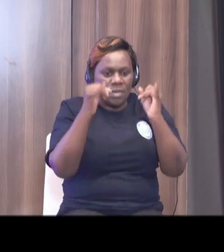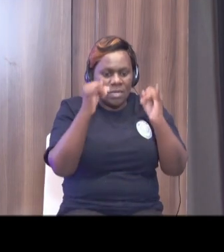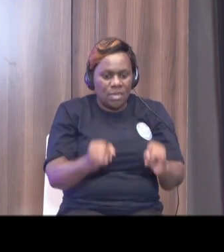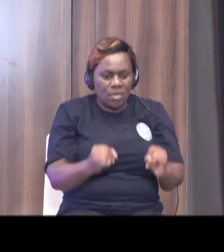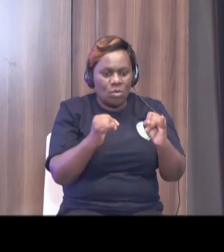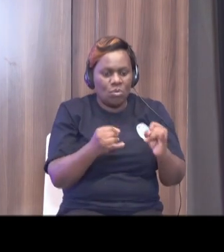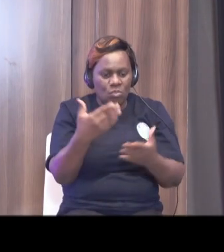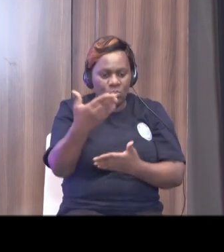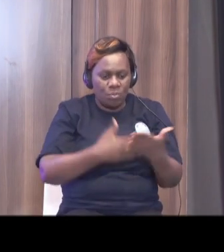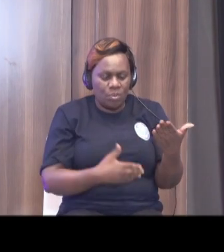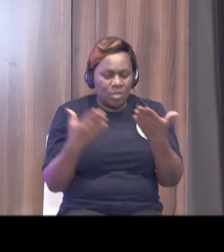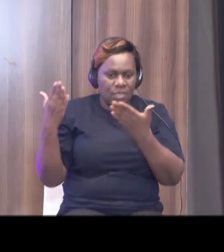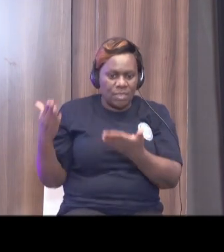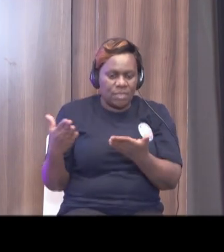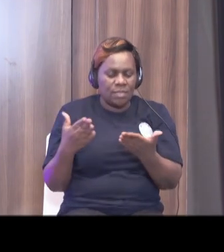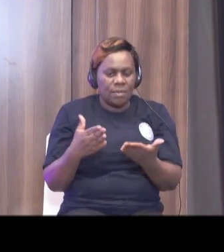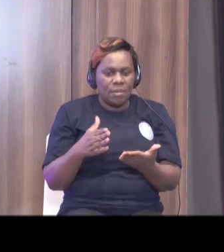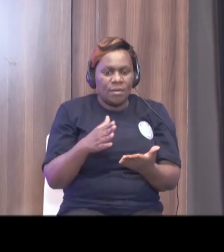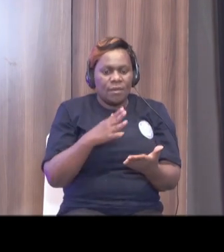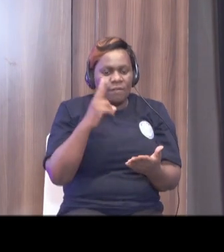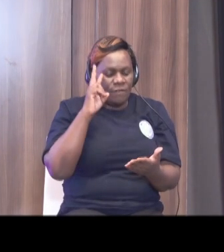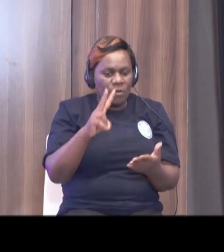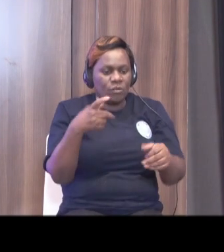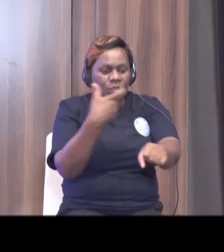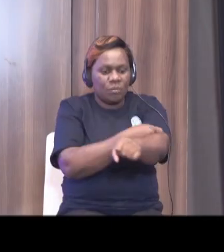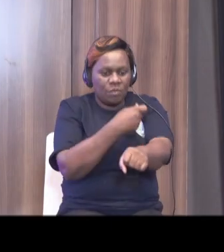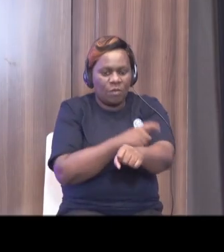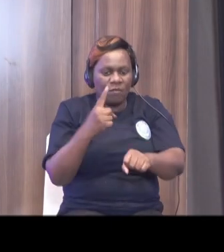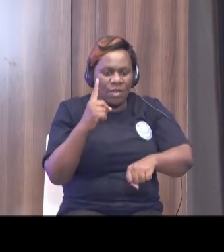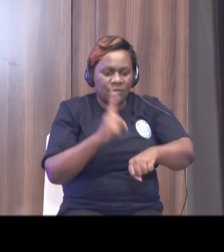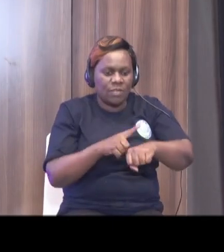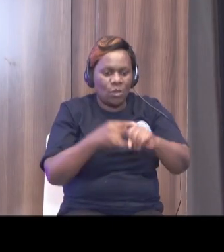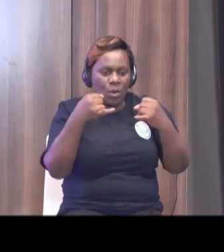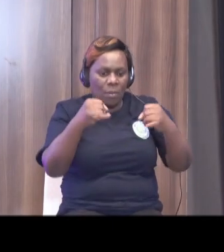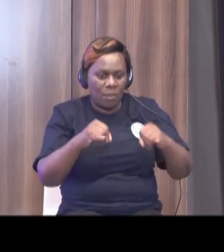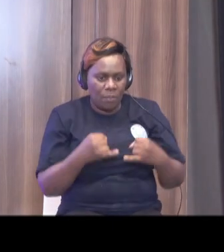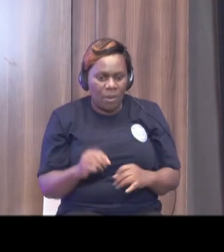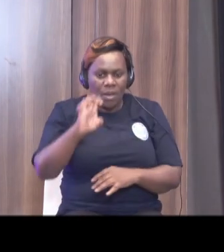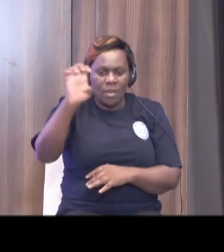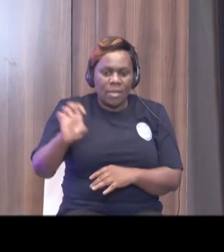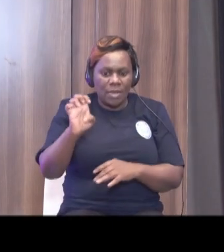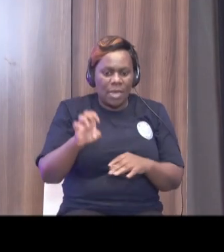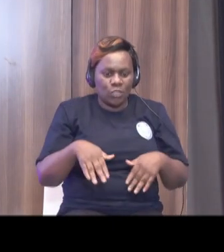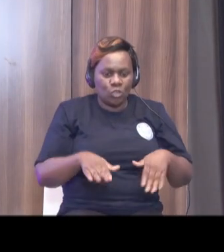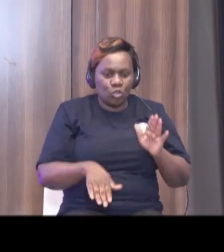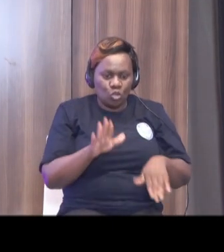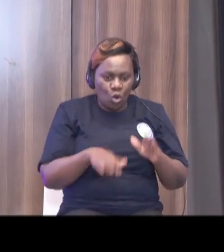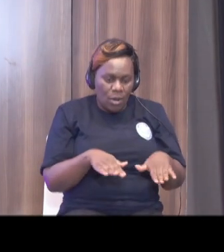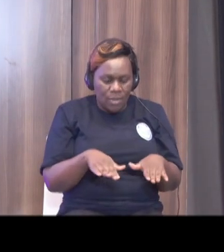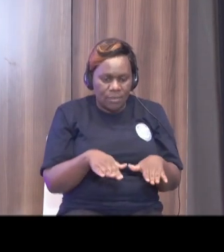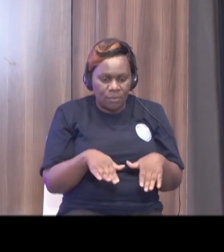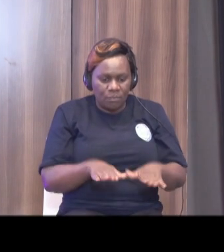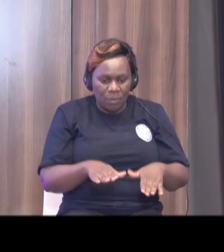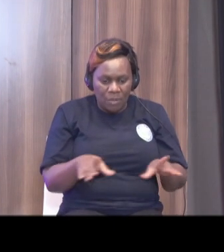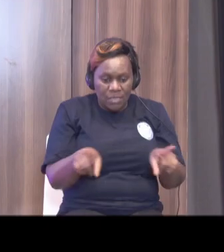results. This study reflects maternal views on RSV vaccination during the first season of implementation in England and Scotland. At the top of the